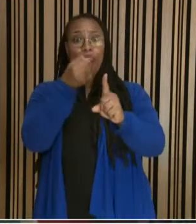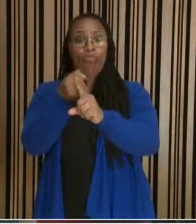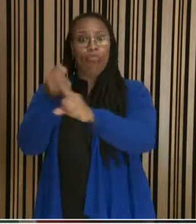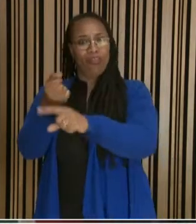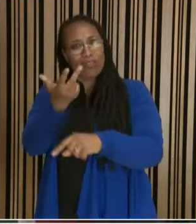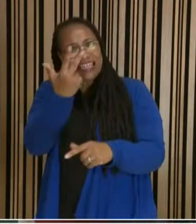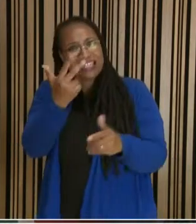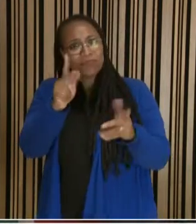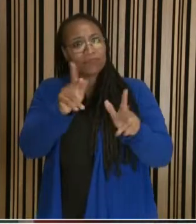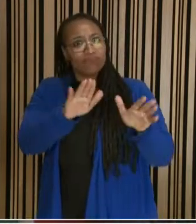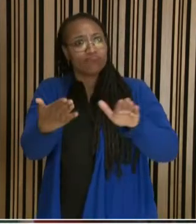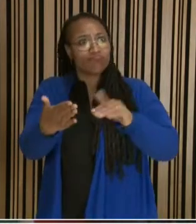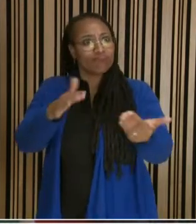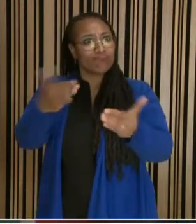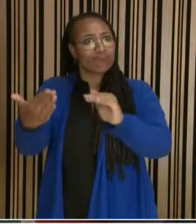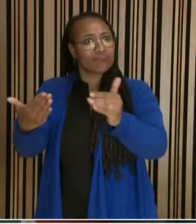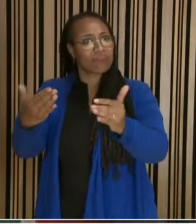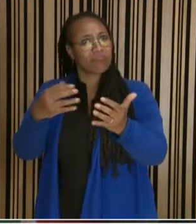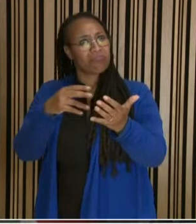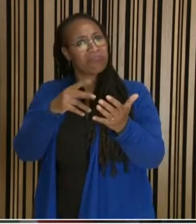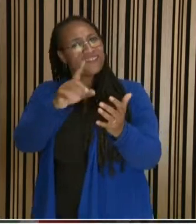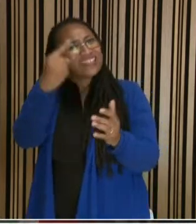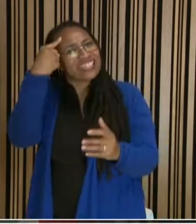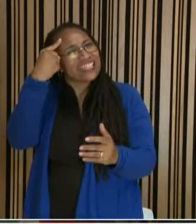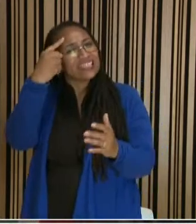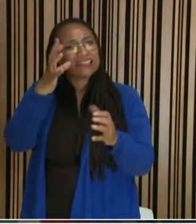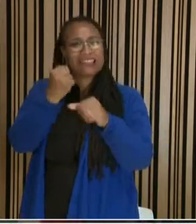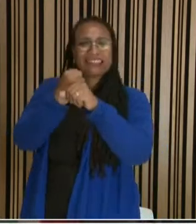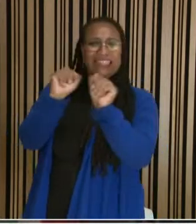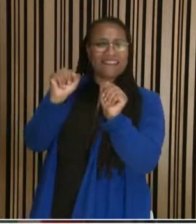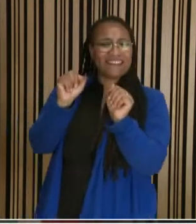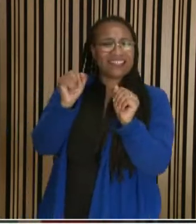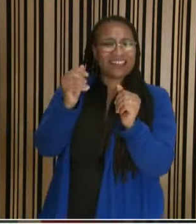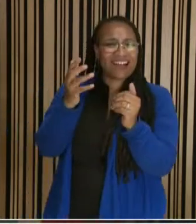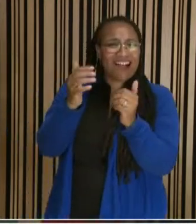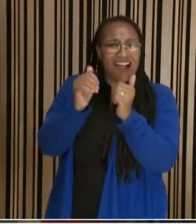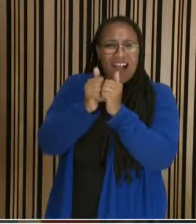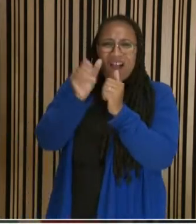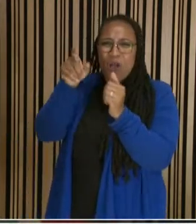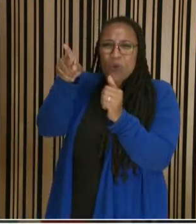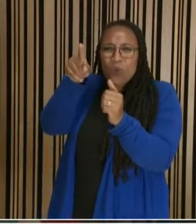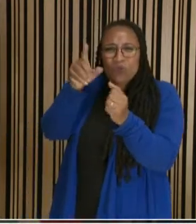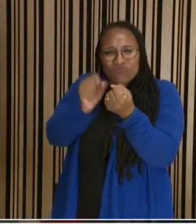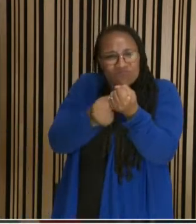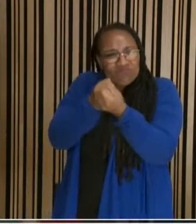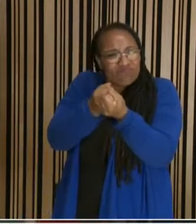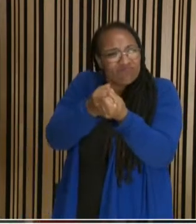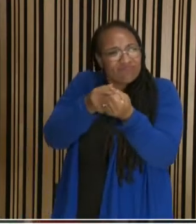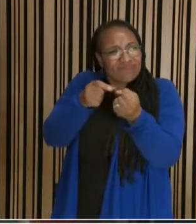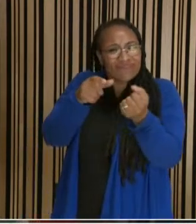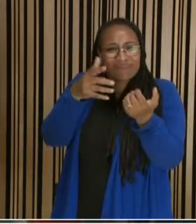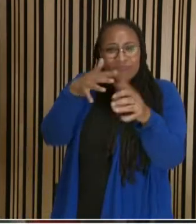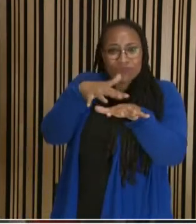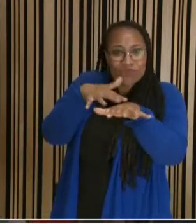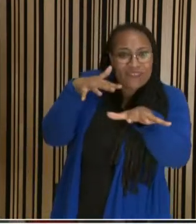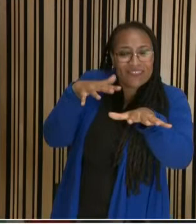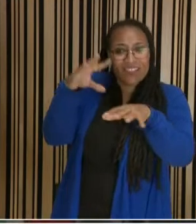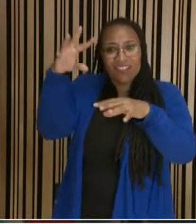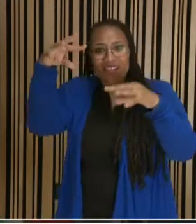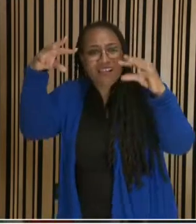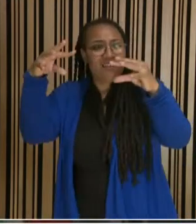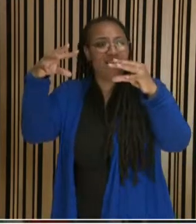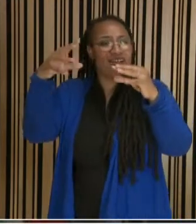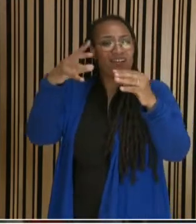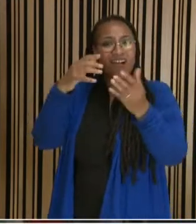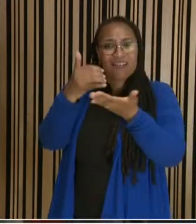the safety component, what will you do to enforce these traffic cameras and actually collect the money and hold these people? I think you